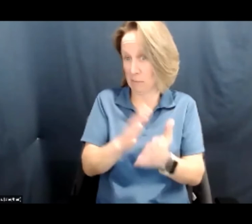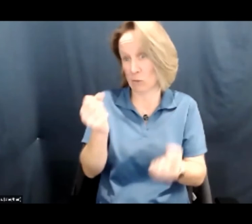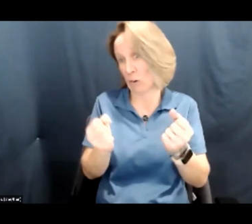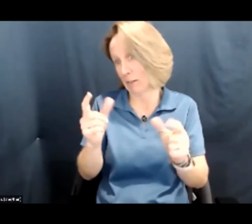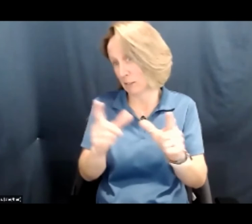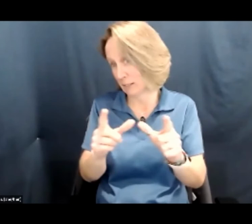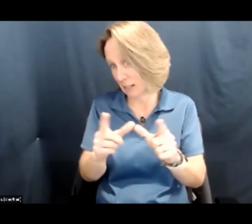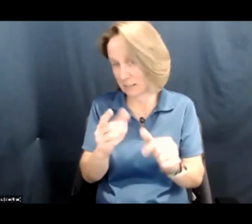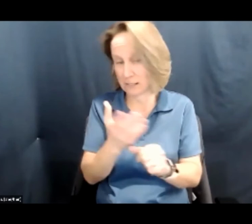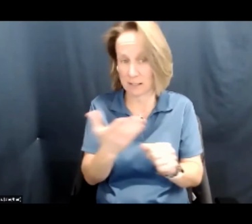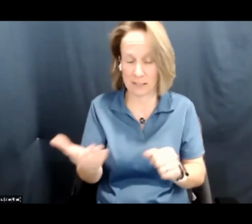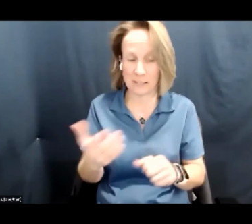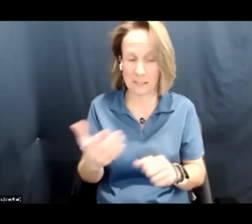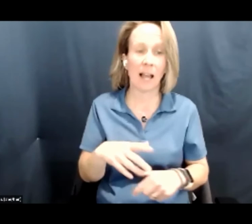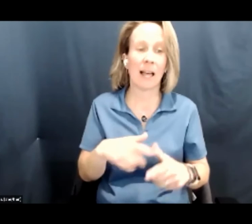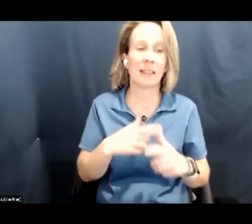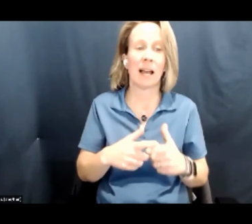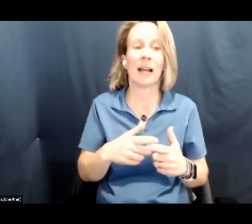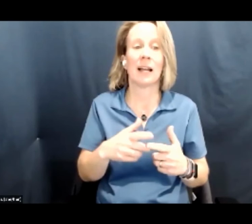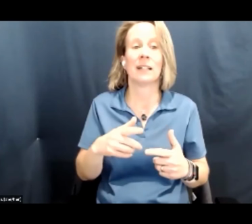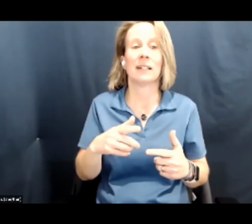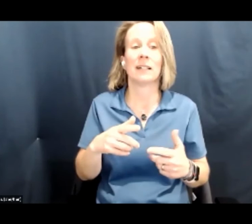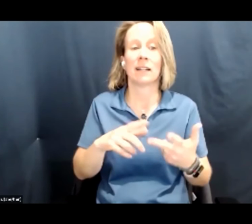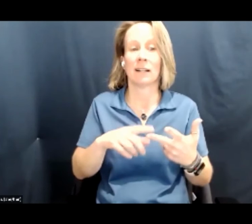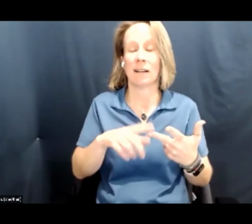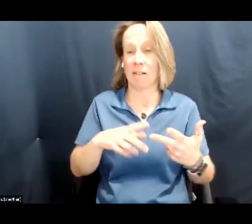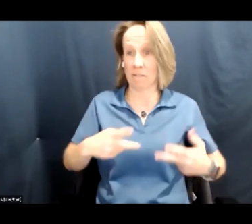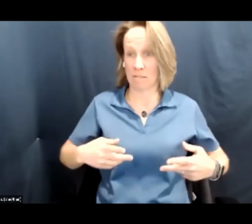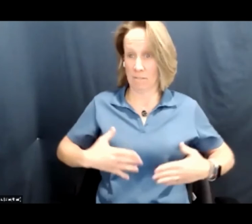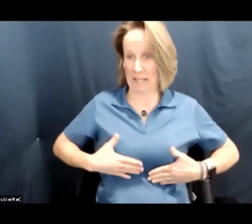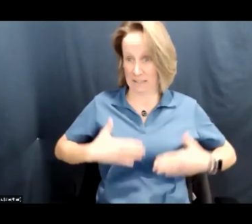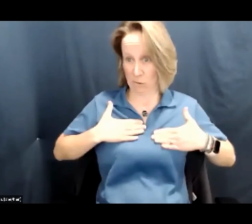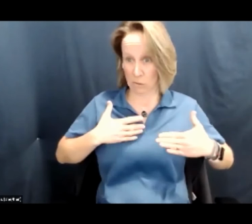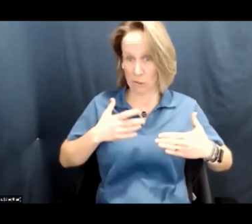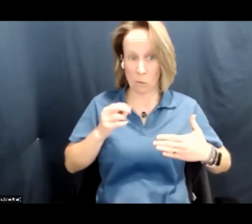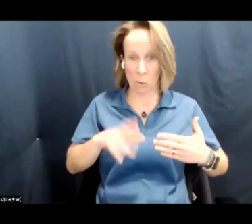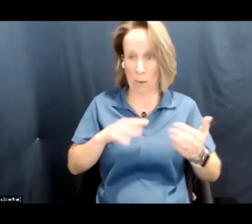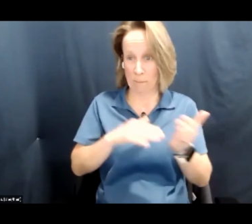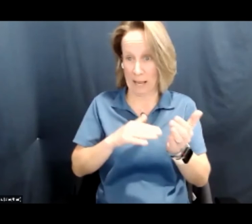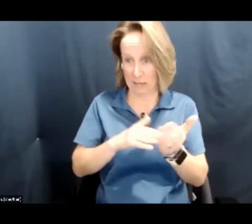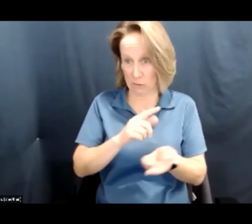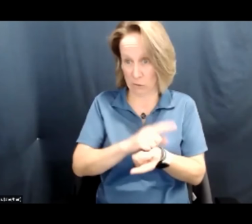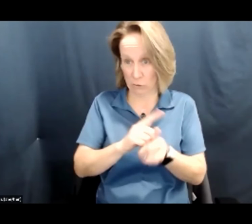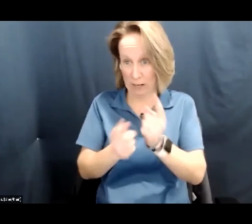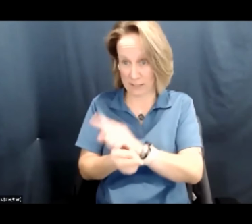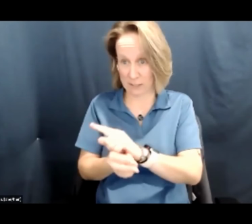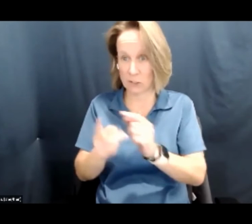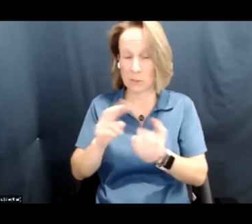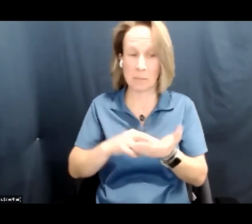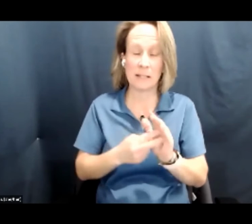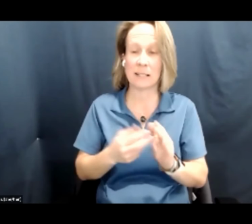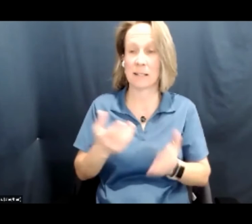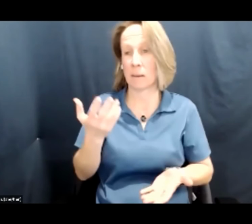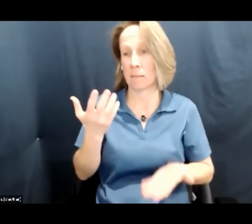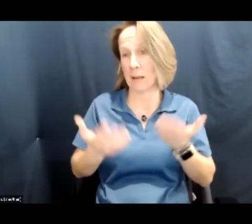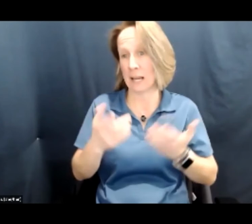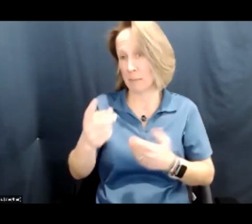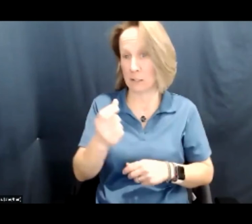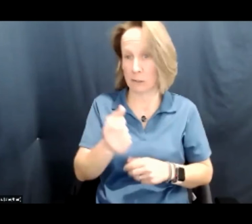And then physical or medical transitioning is maybe you want to go through some different